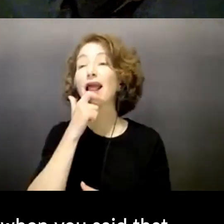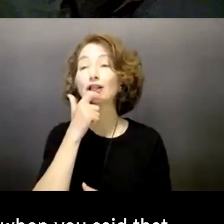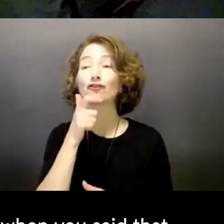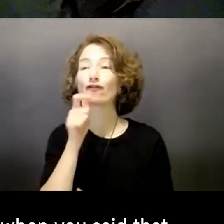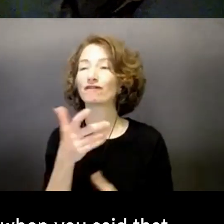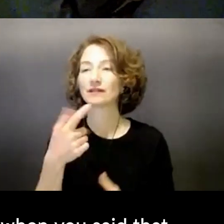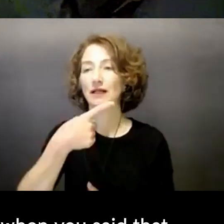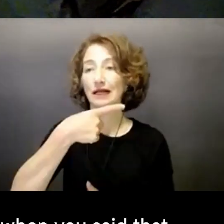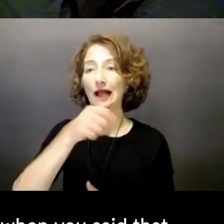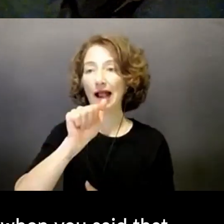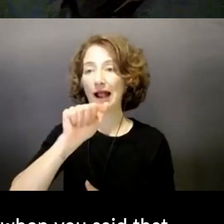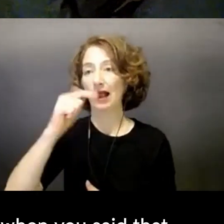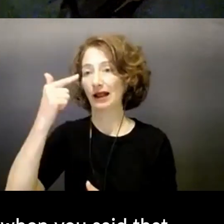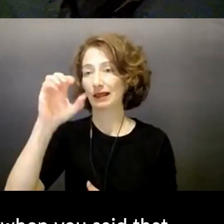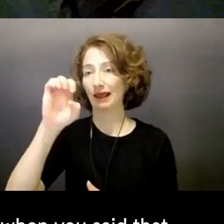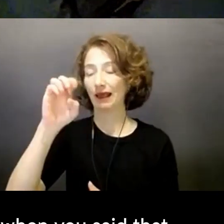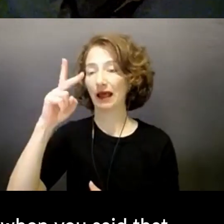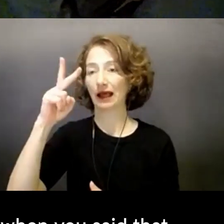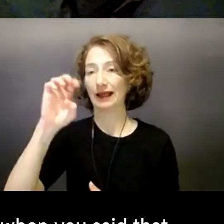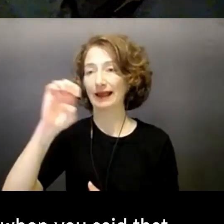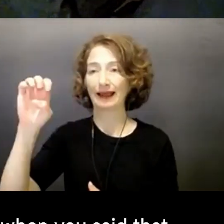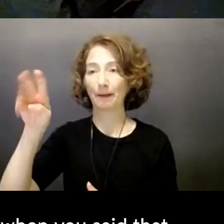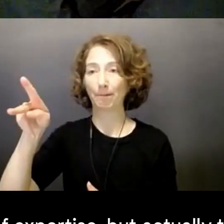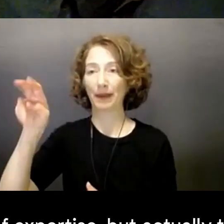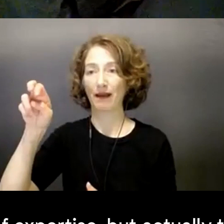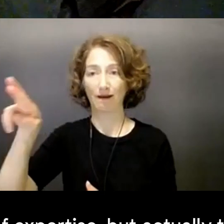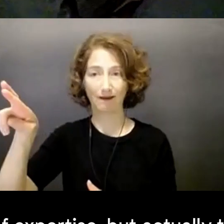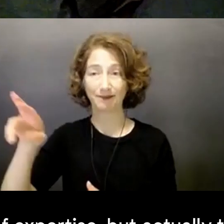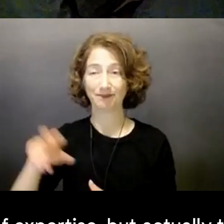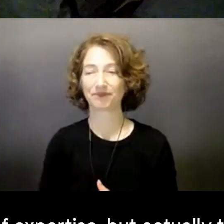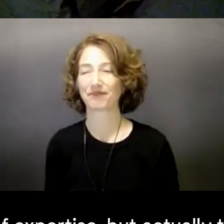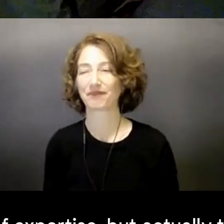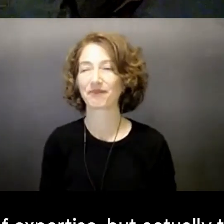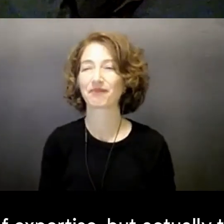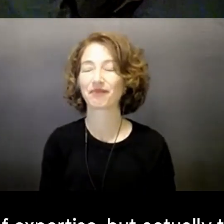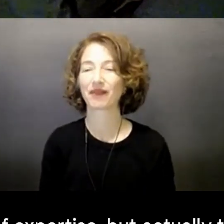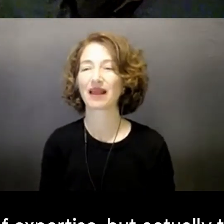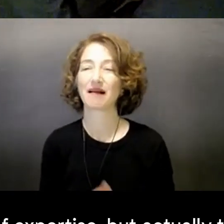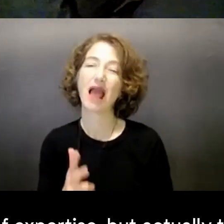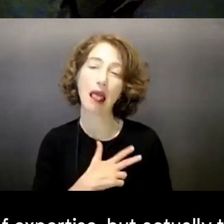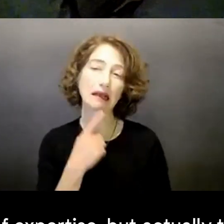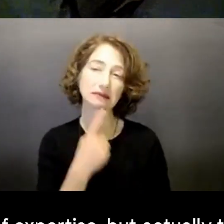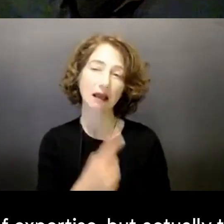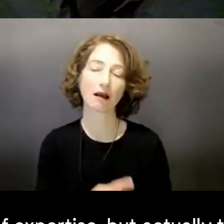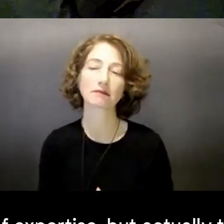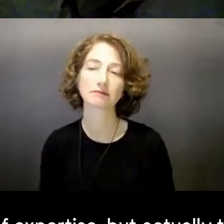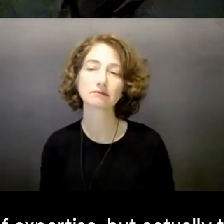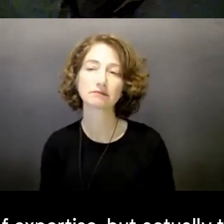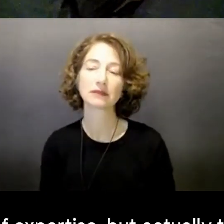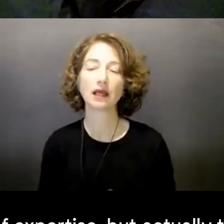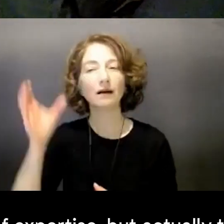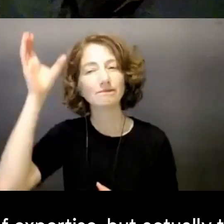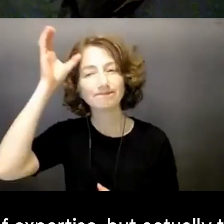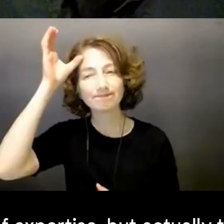that, because if I have to be very honest, one thing for me is not only the lack of expertise,